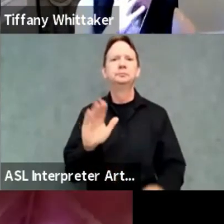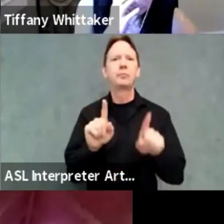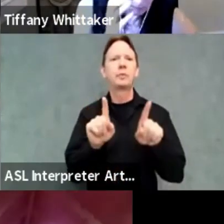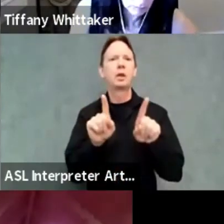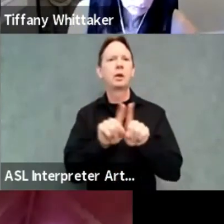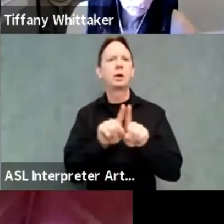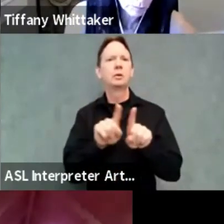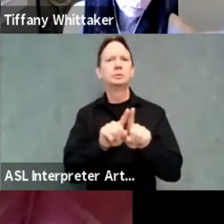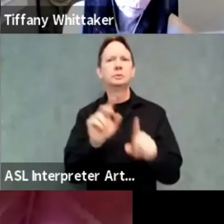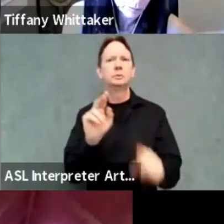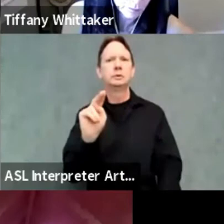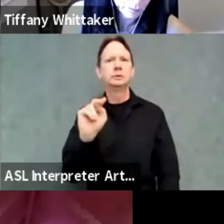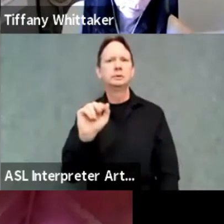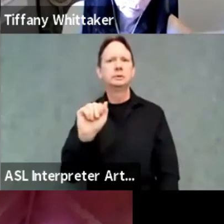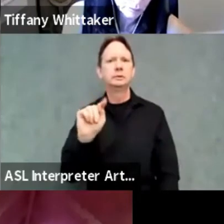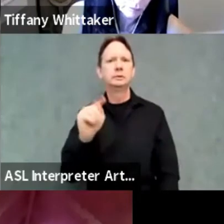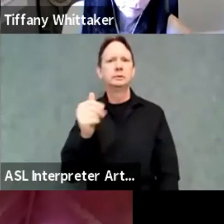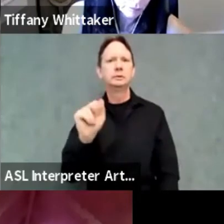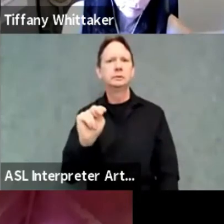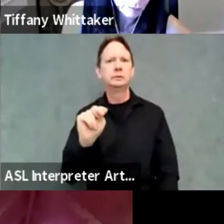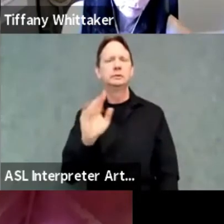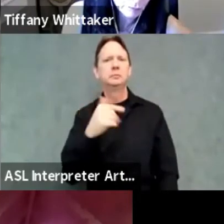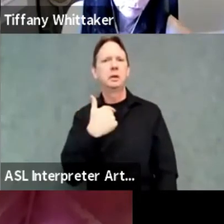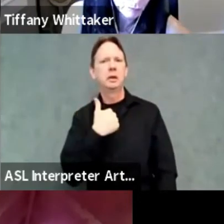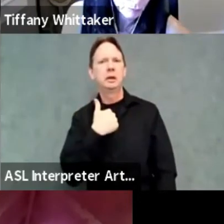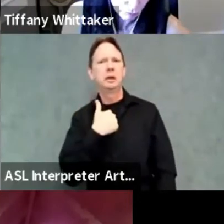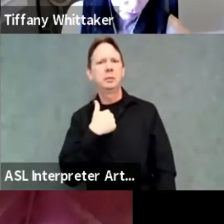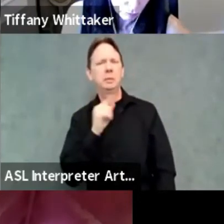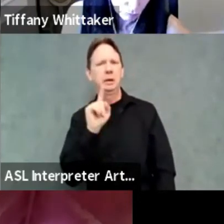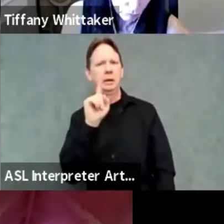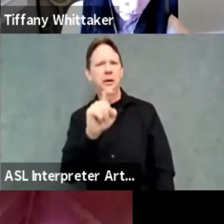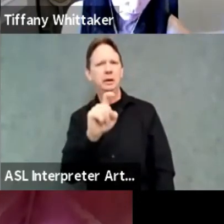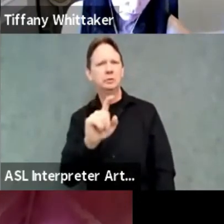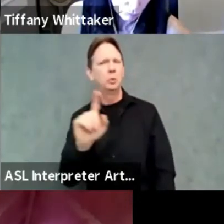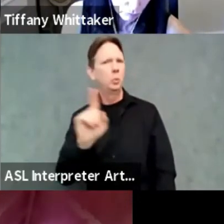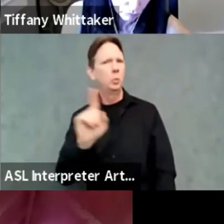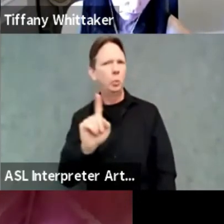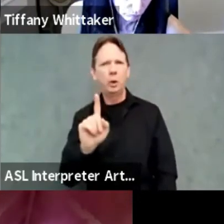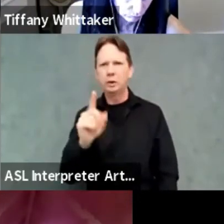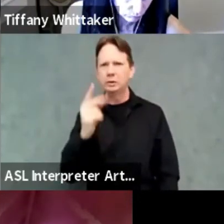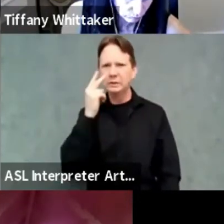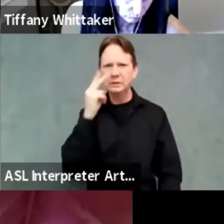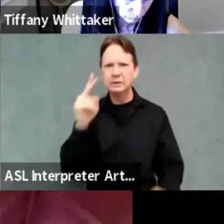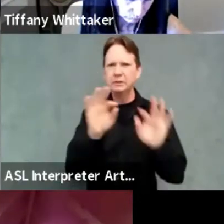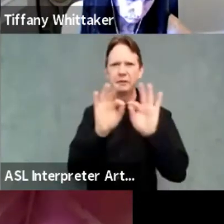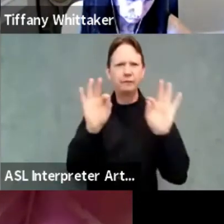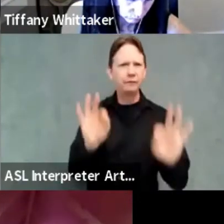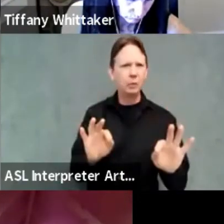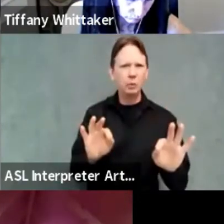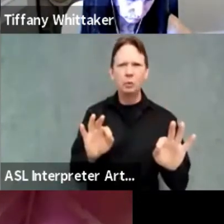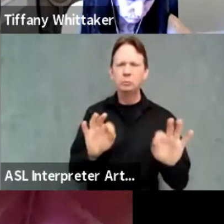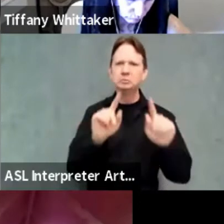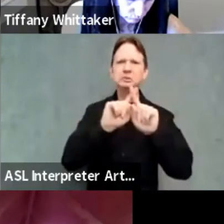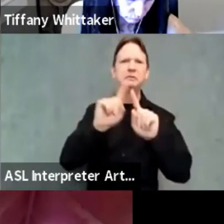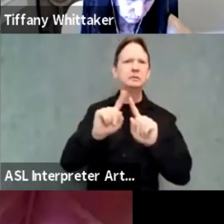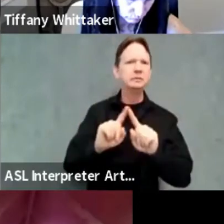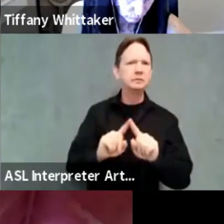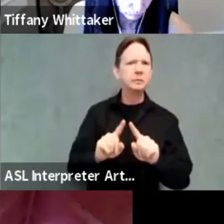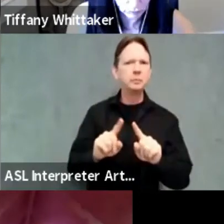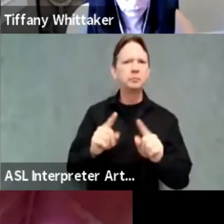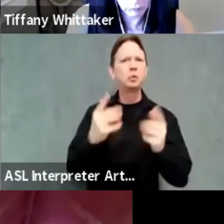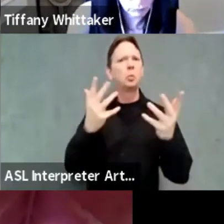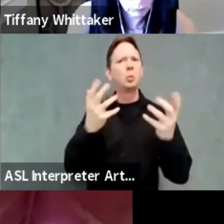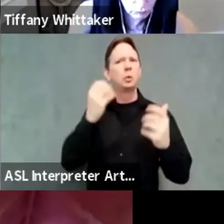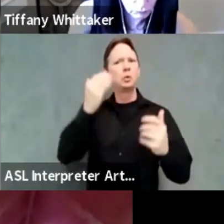the form could be seen before, just to gain an idea of the kind of documentation they need for